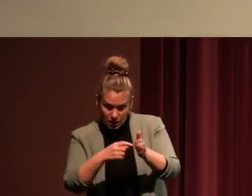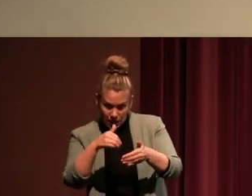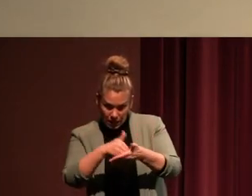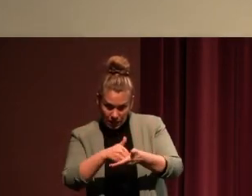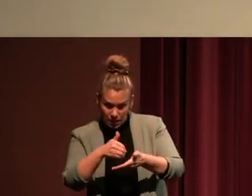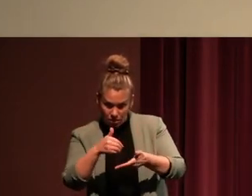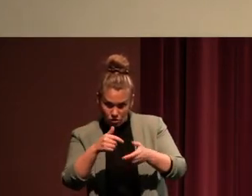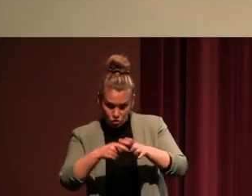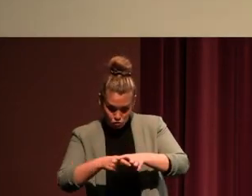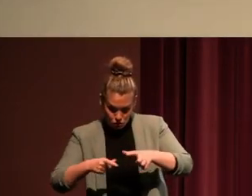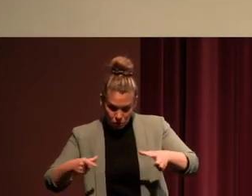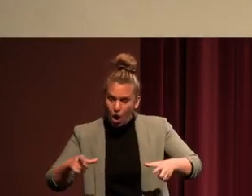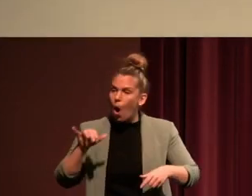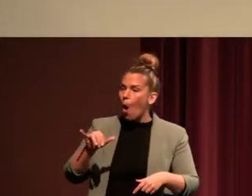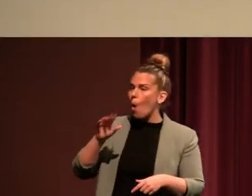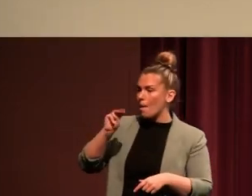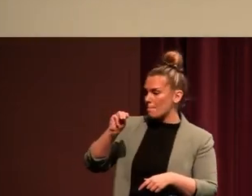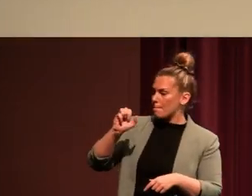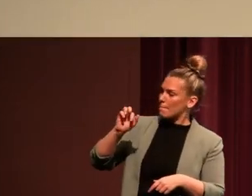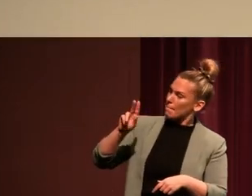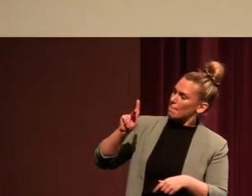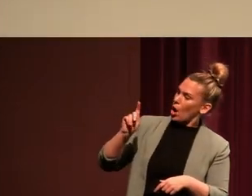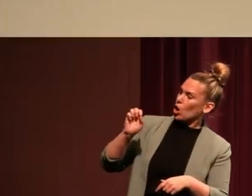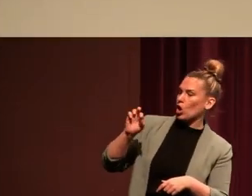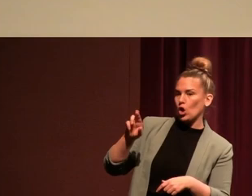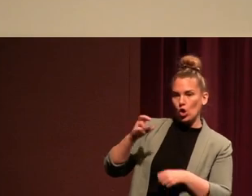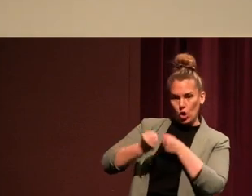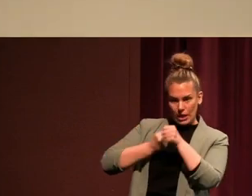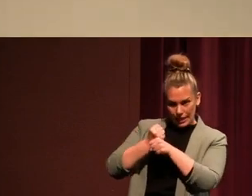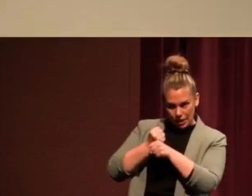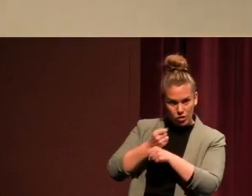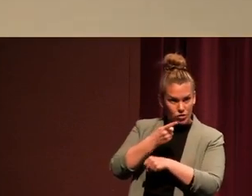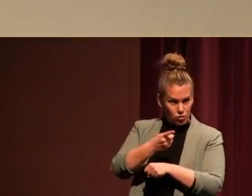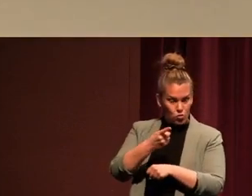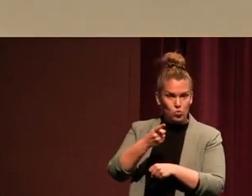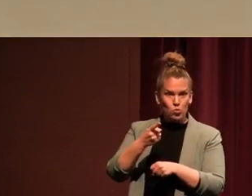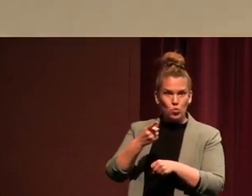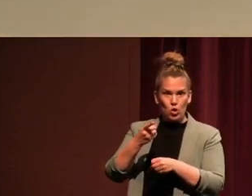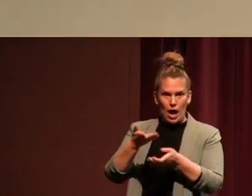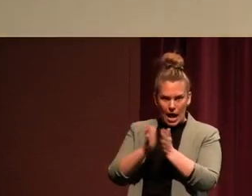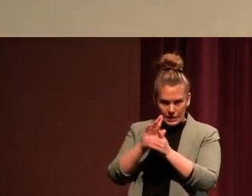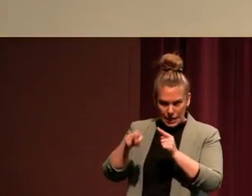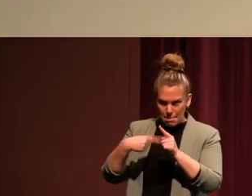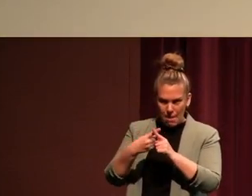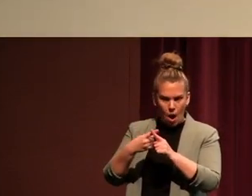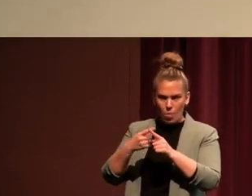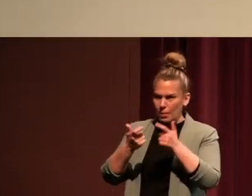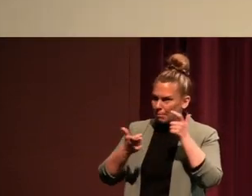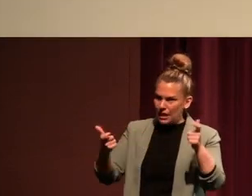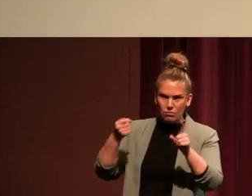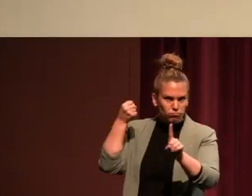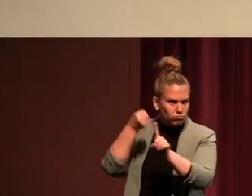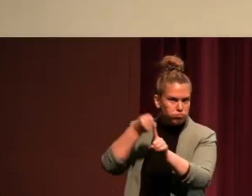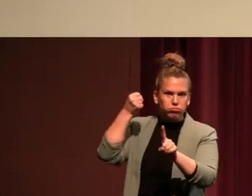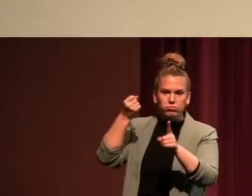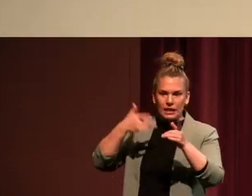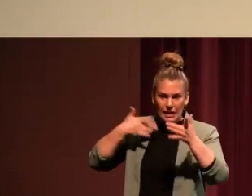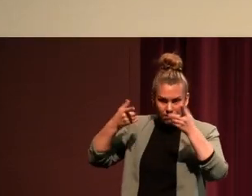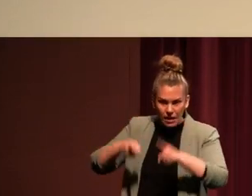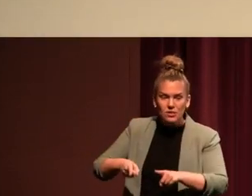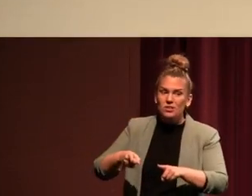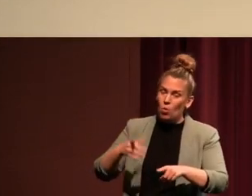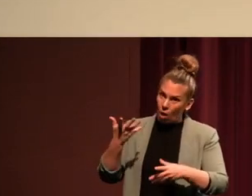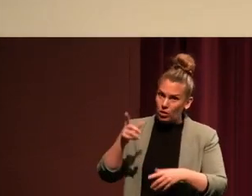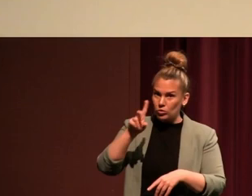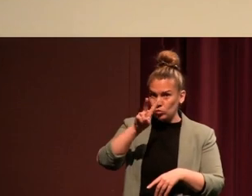Marker years. You're asking about the most significant or dramatic events. 2002 was a pretty dramatic